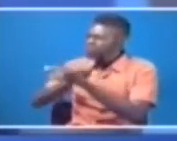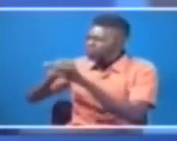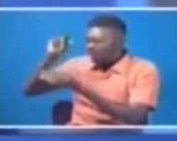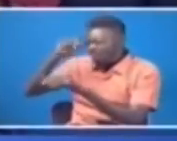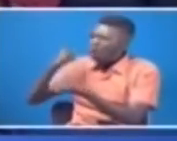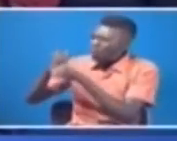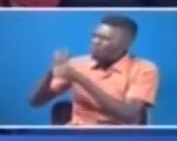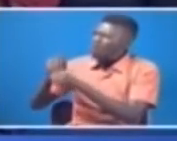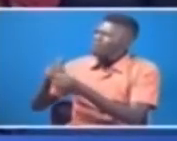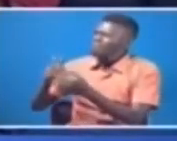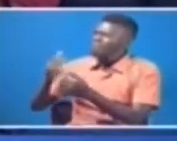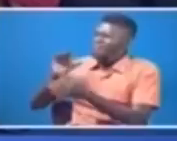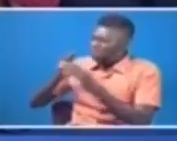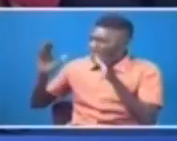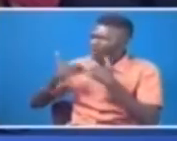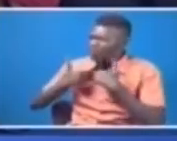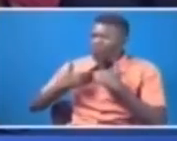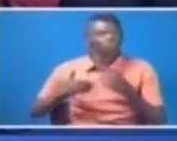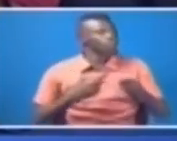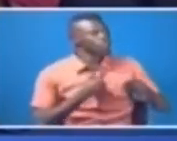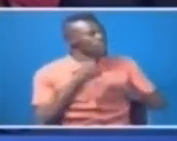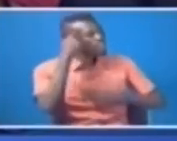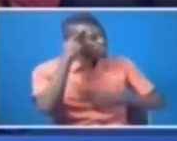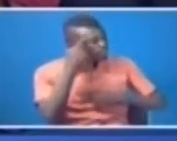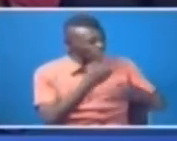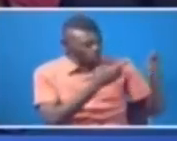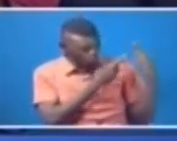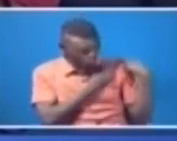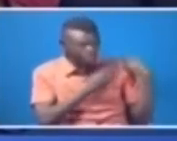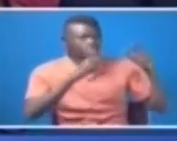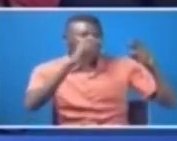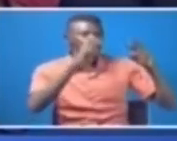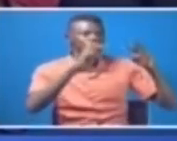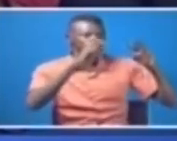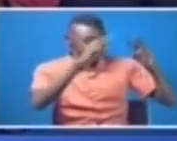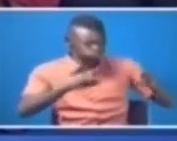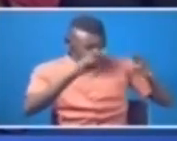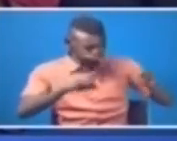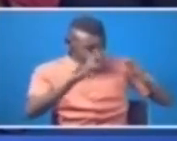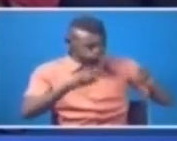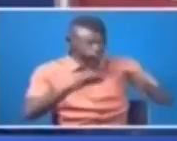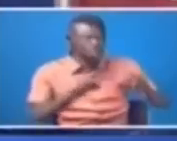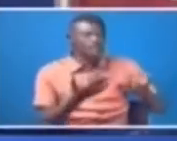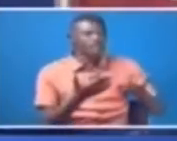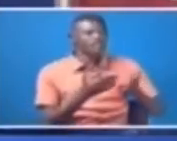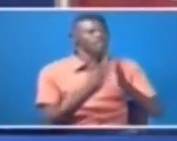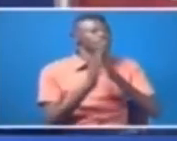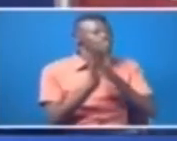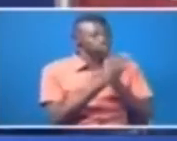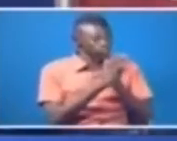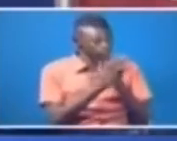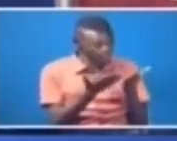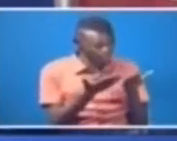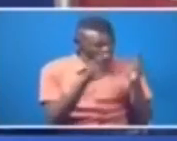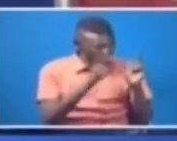chunk. I think it's not one or the other. The role of scrutiny, I think, is not something that should be diluted. Correct. And I would be the last